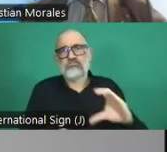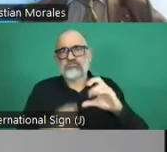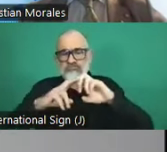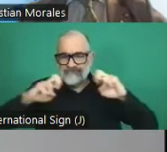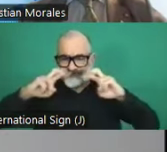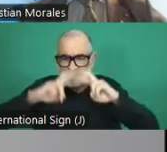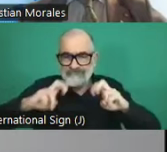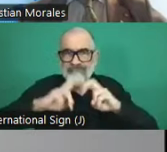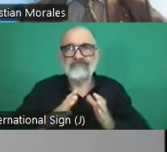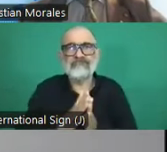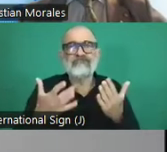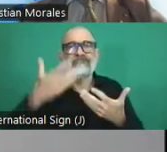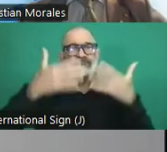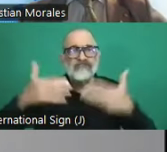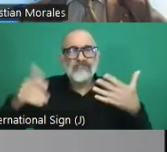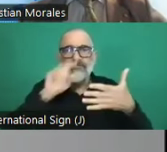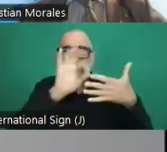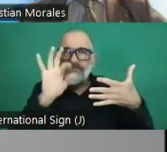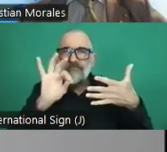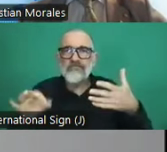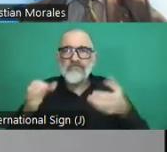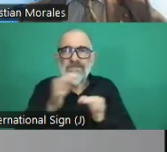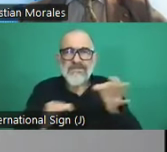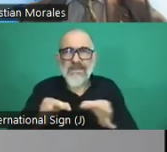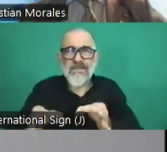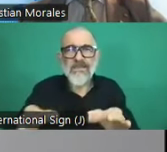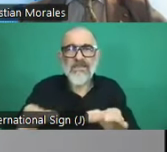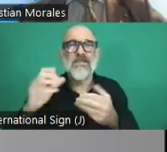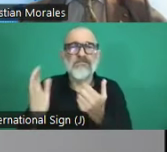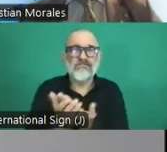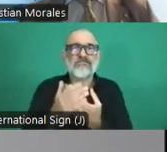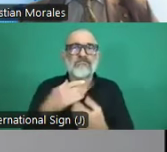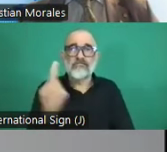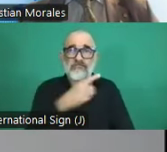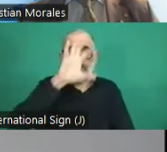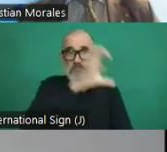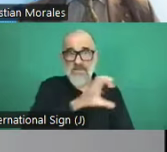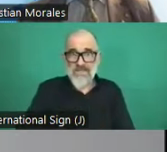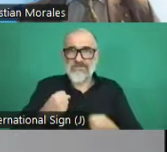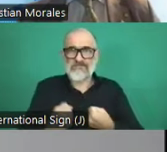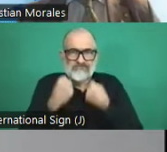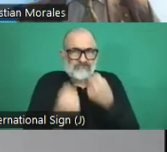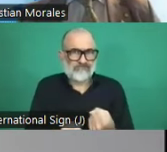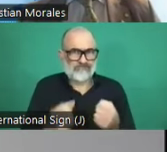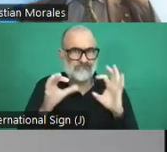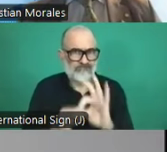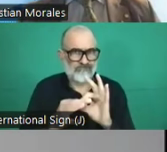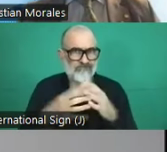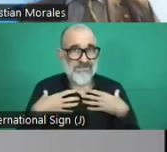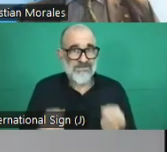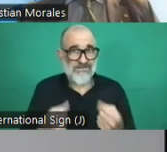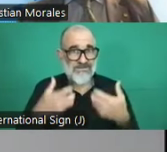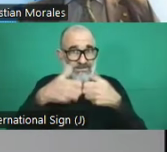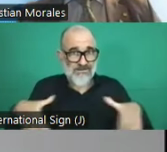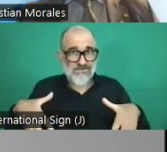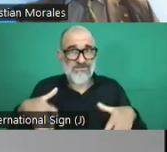strategic proposals and recommendations that will help our countries strengthen their health systems based on primary